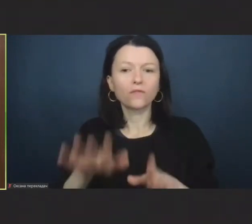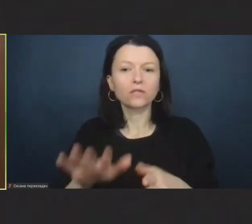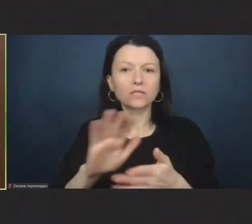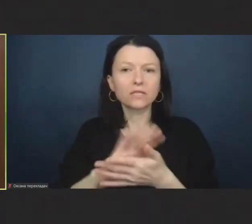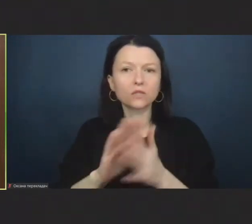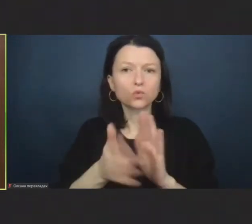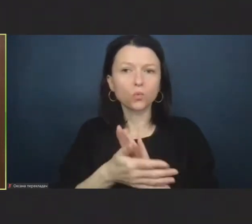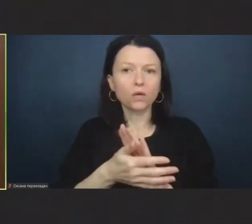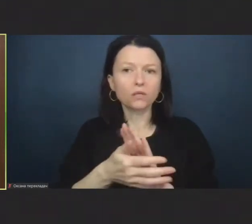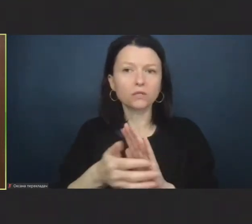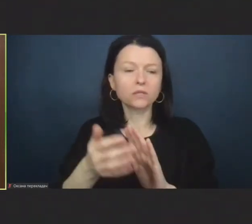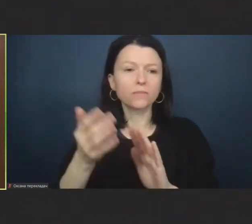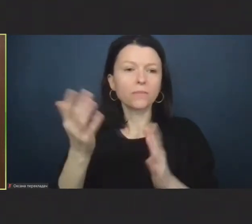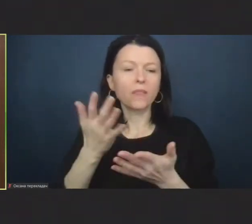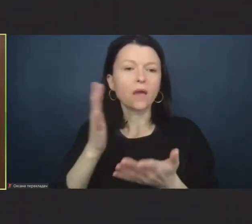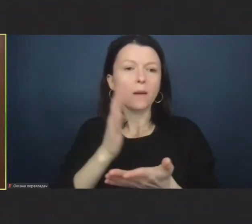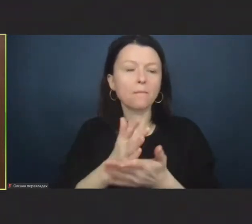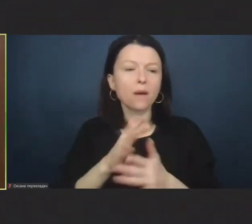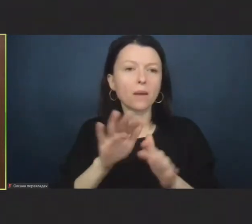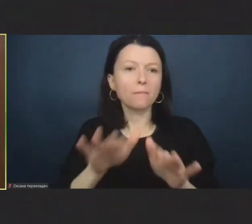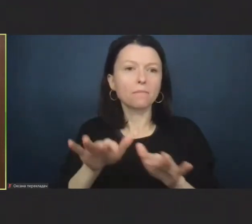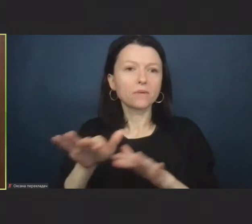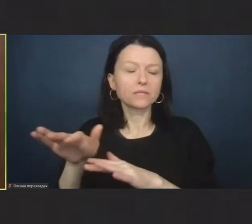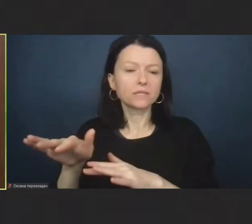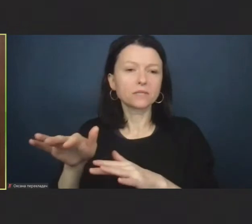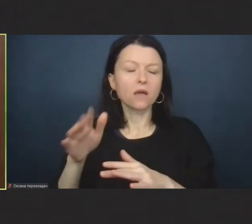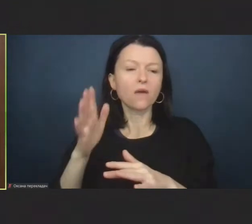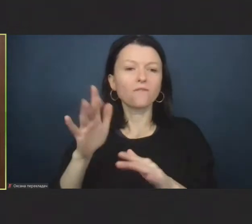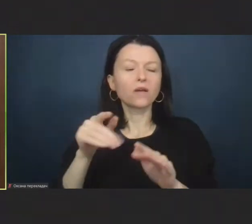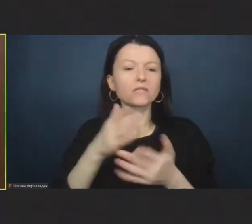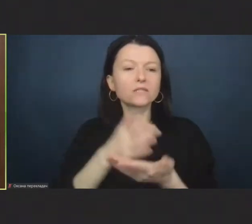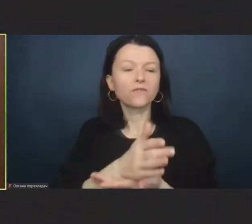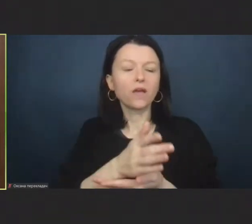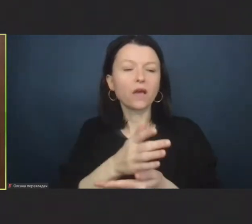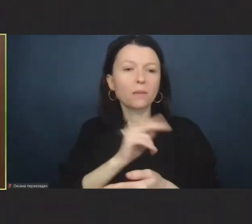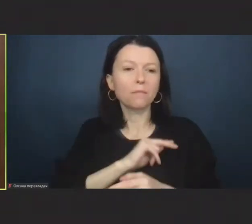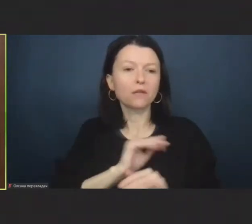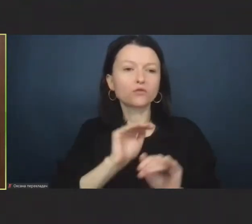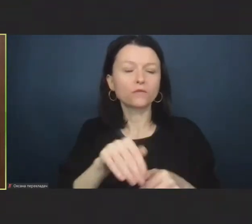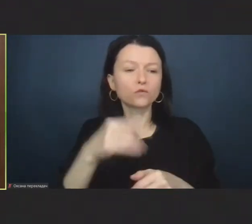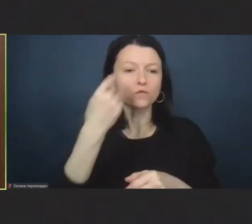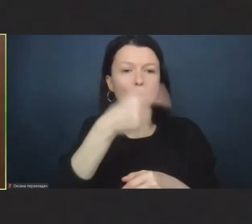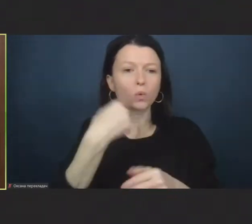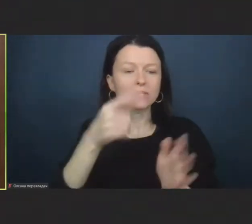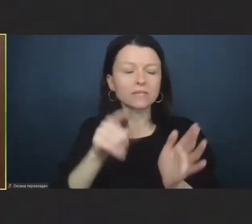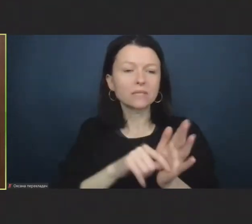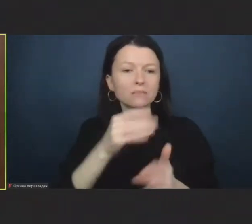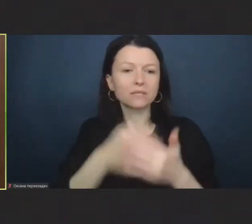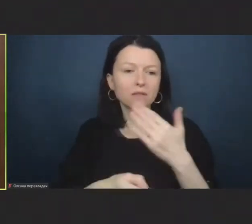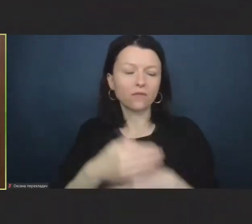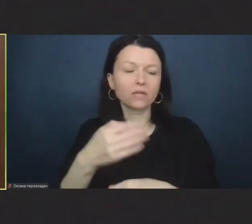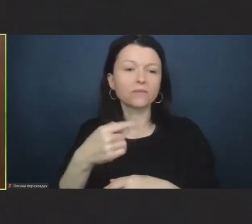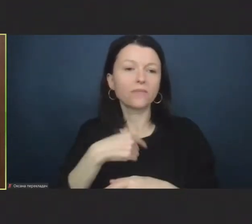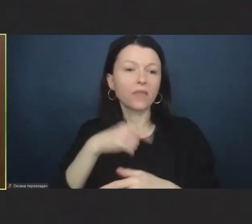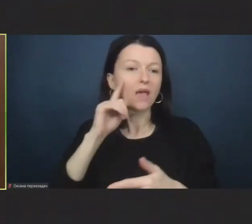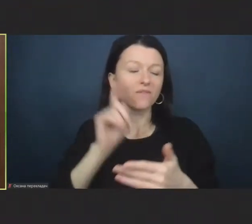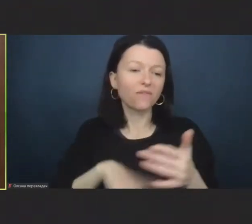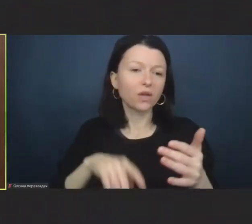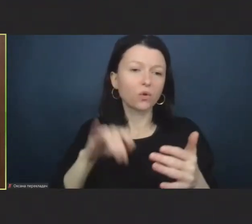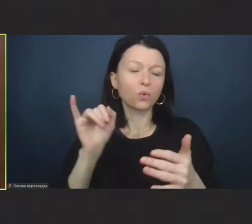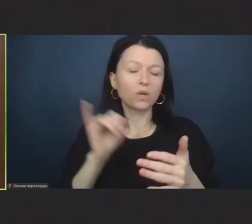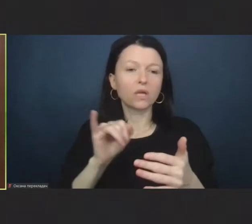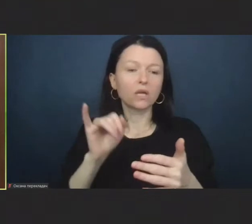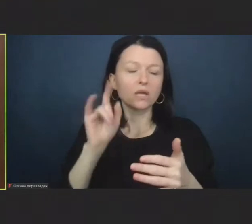taken on board to improve the situation in terms of the employment of the persons with